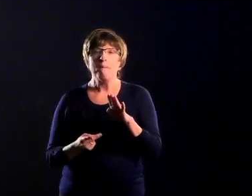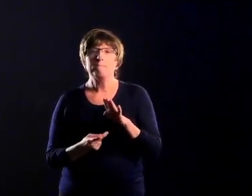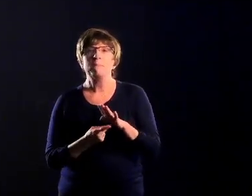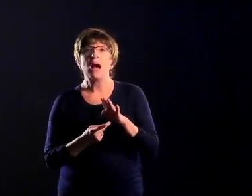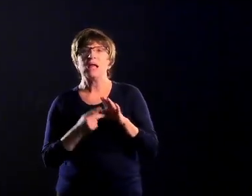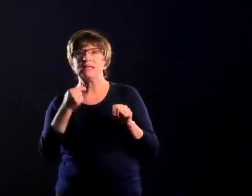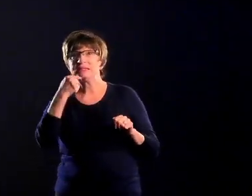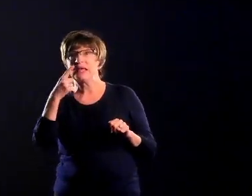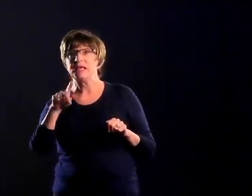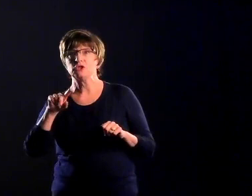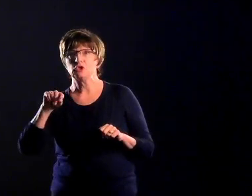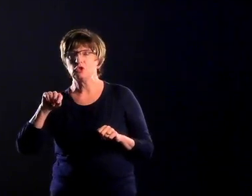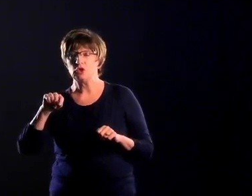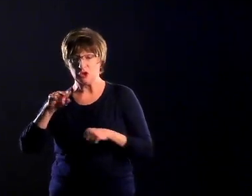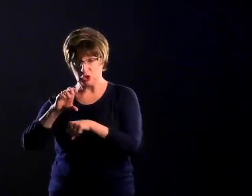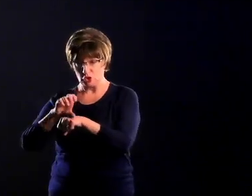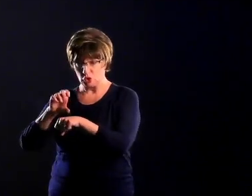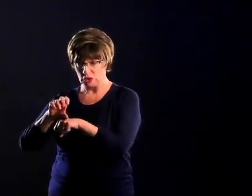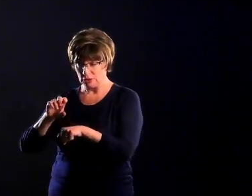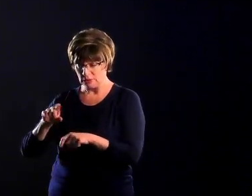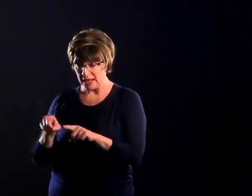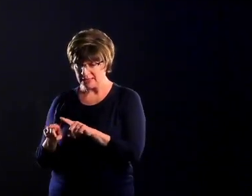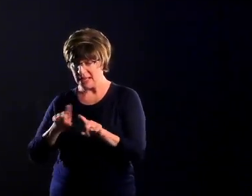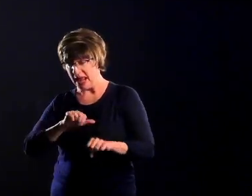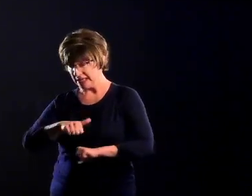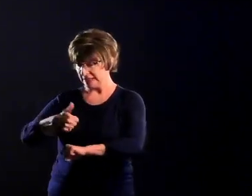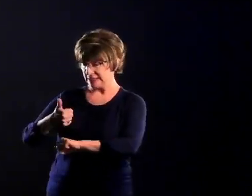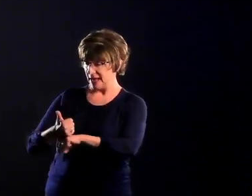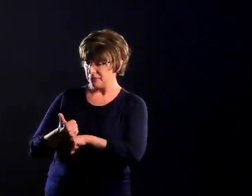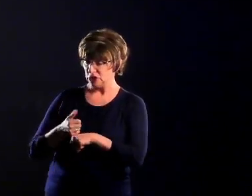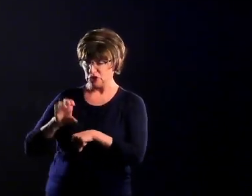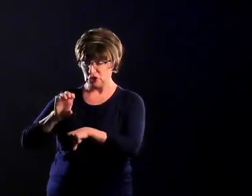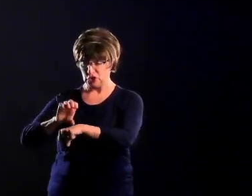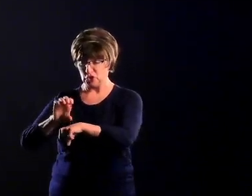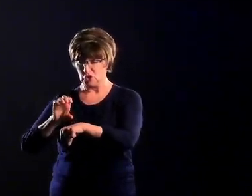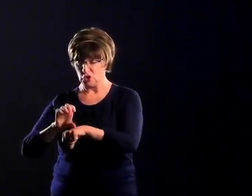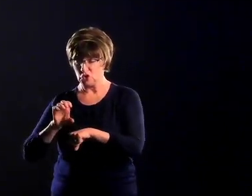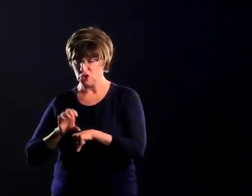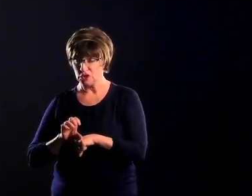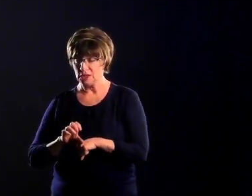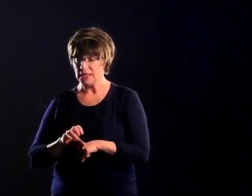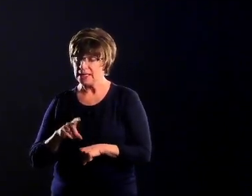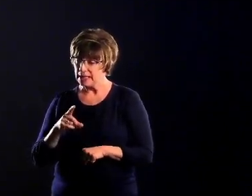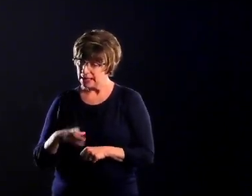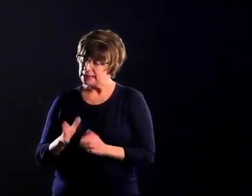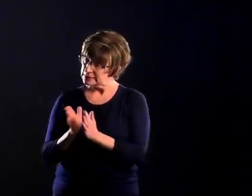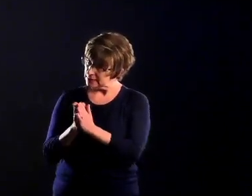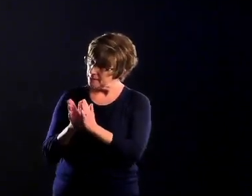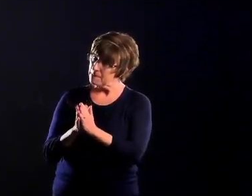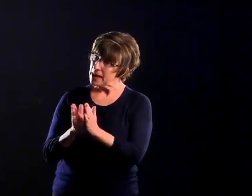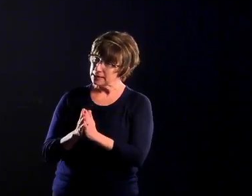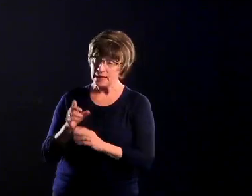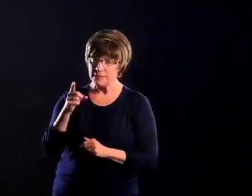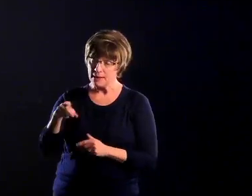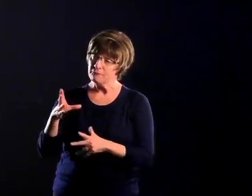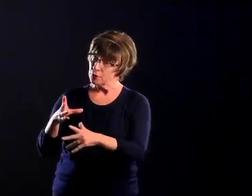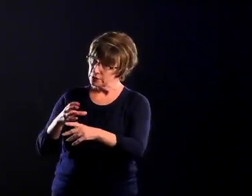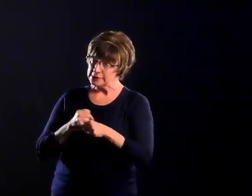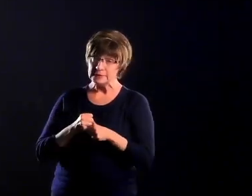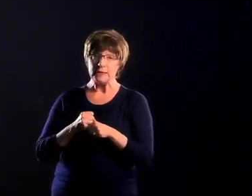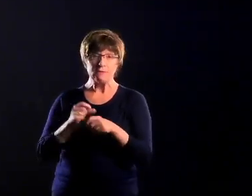on this missionary journey, as they established the church, as the church is now growing, that he's commending them for receiving the word of